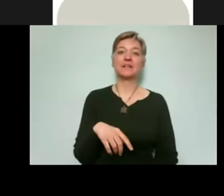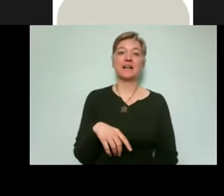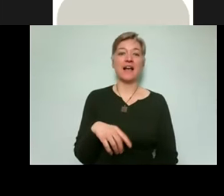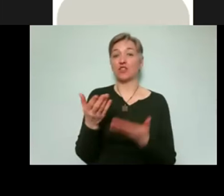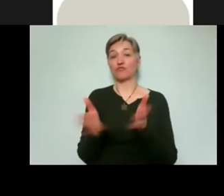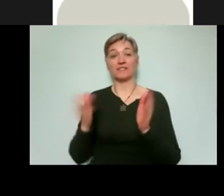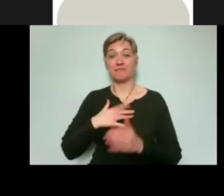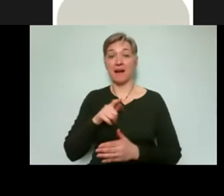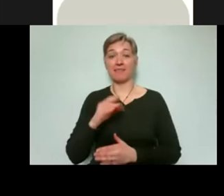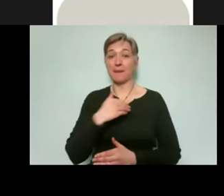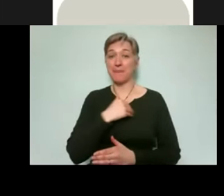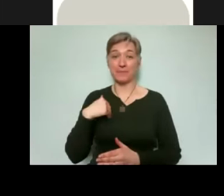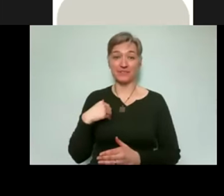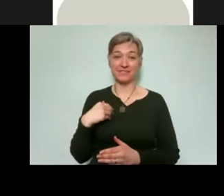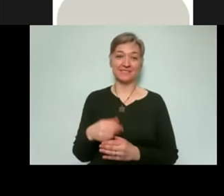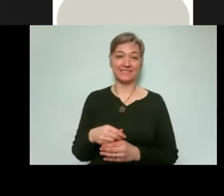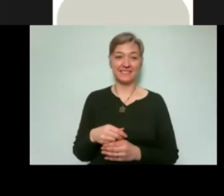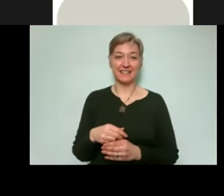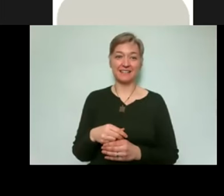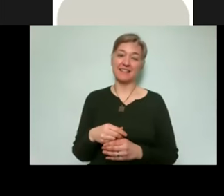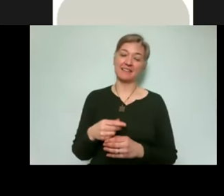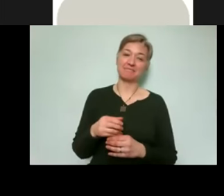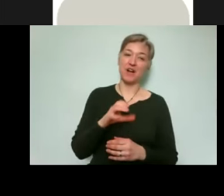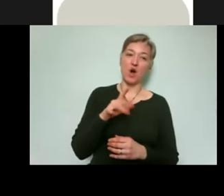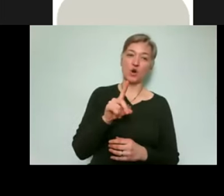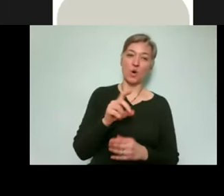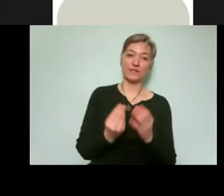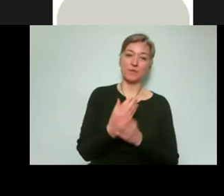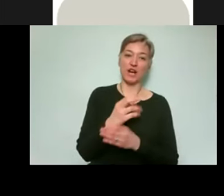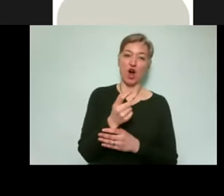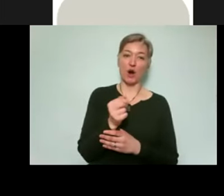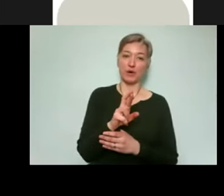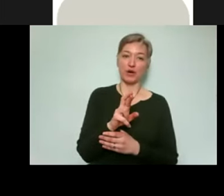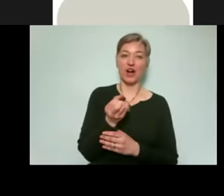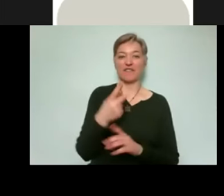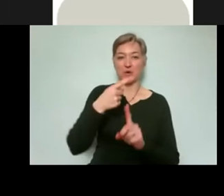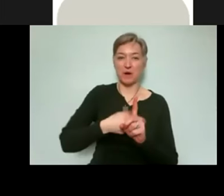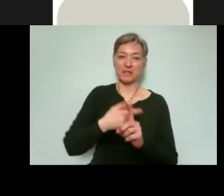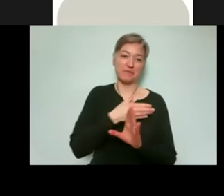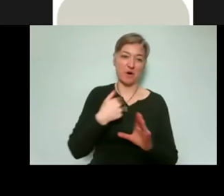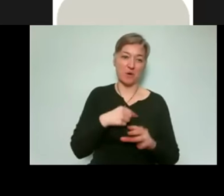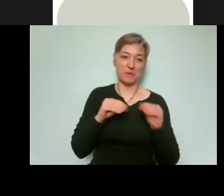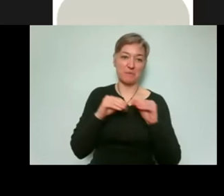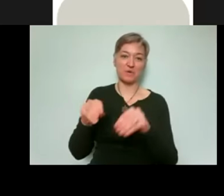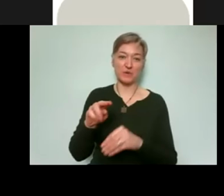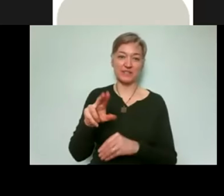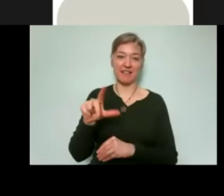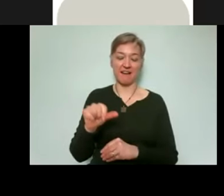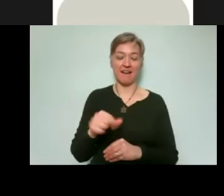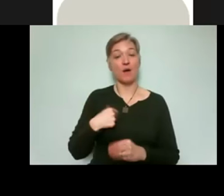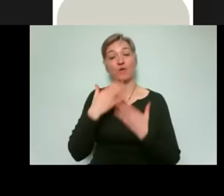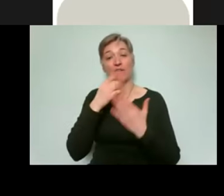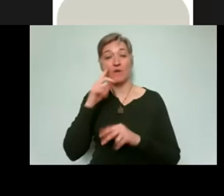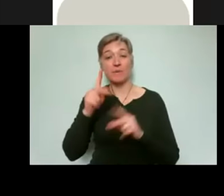lab members when we were still in Cold Spring Harbor a few months before we moved to UCLA. So we're also really grateful to the people who funded this